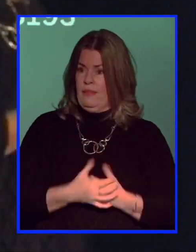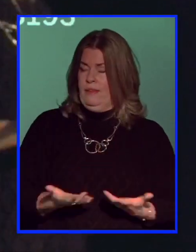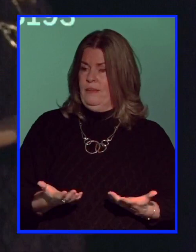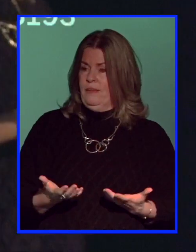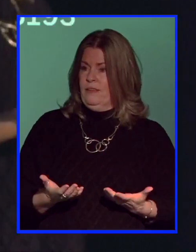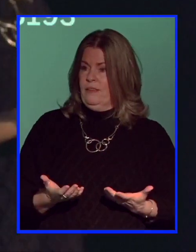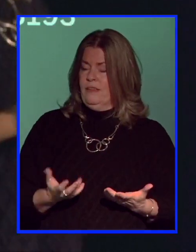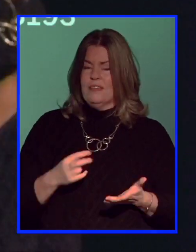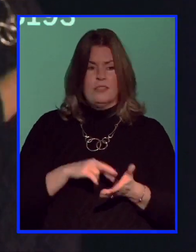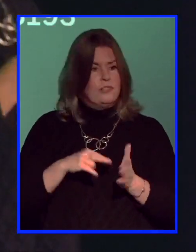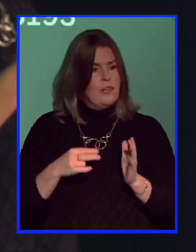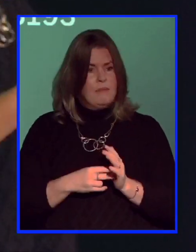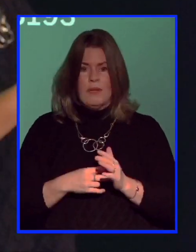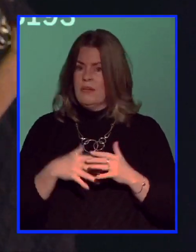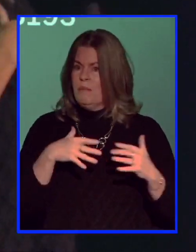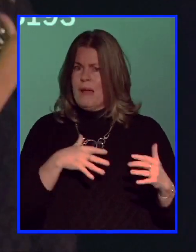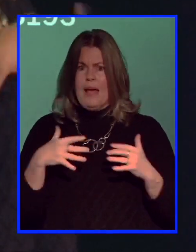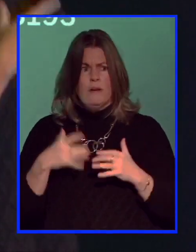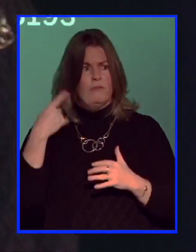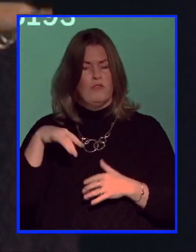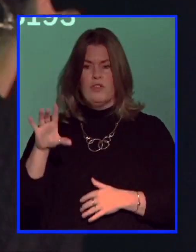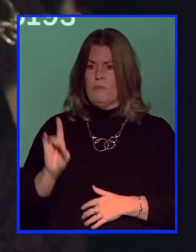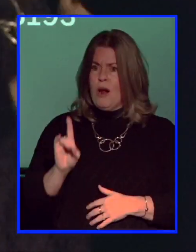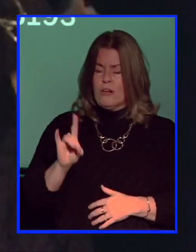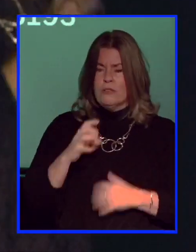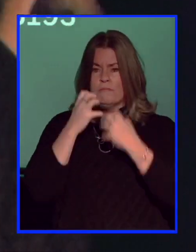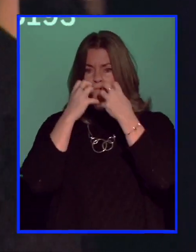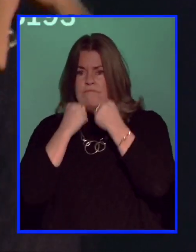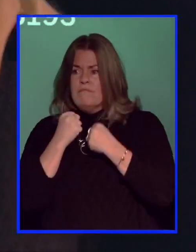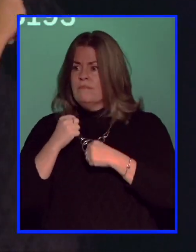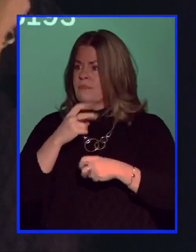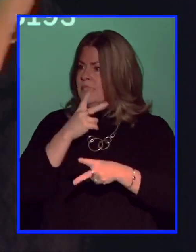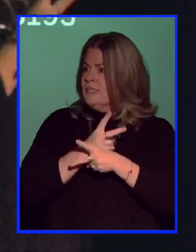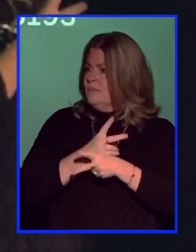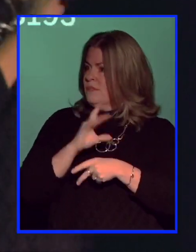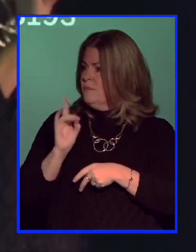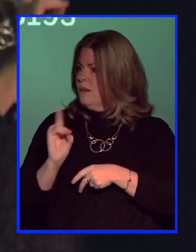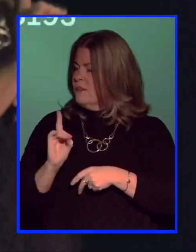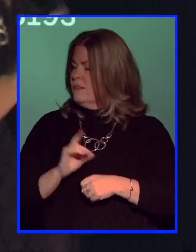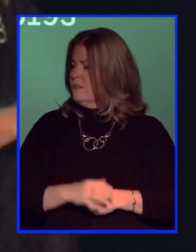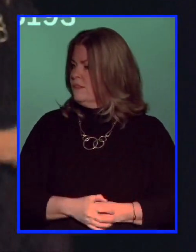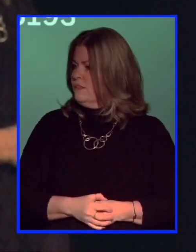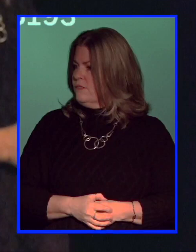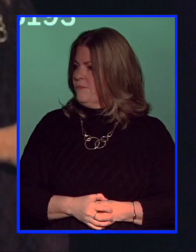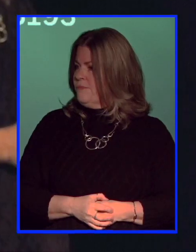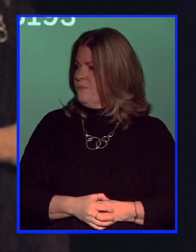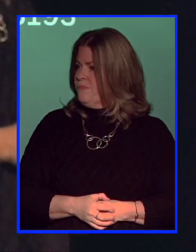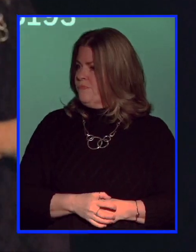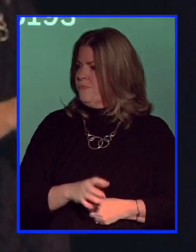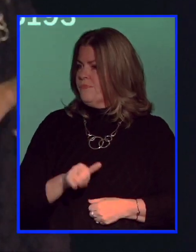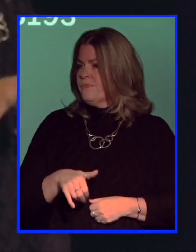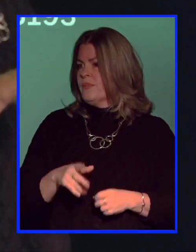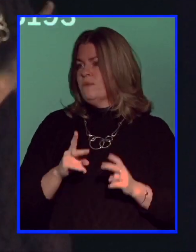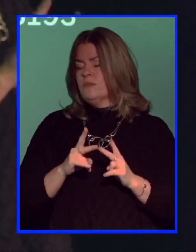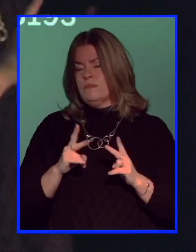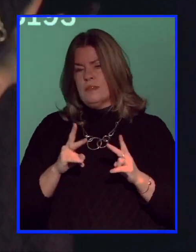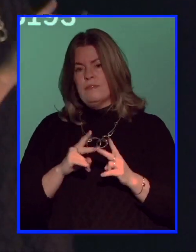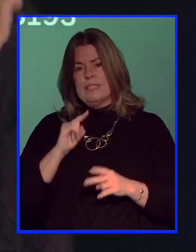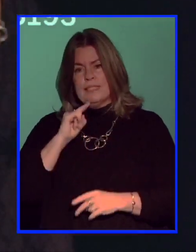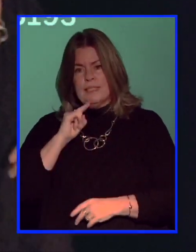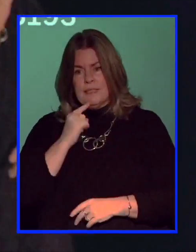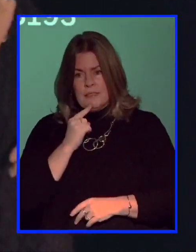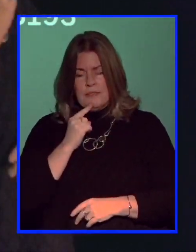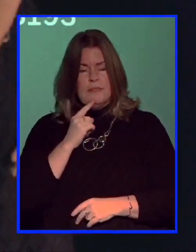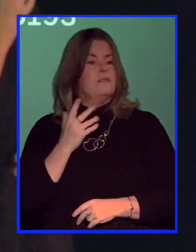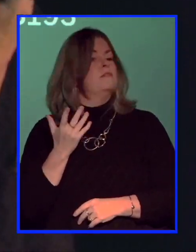for the battle of our democracy to preserve it. That was very, very serious. And